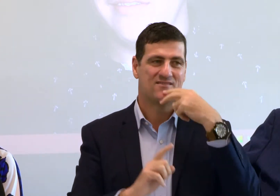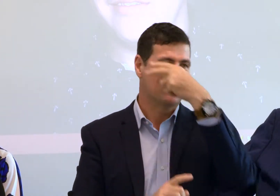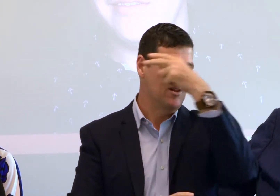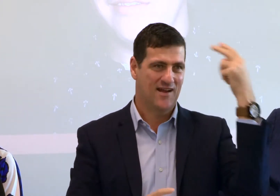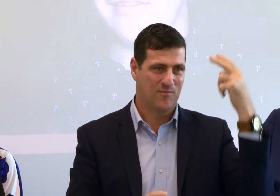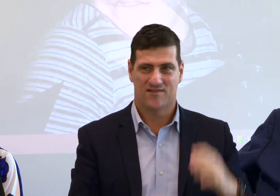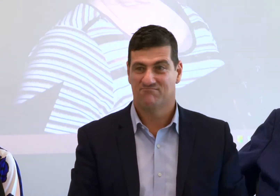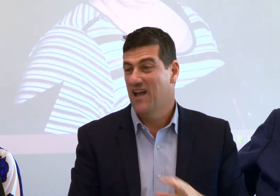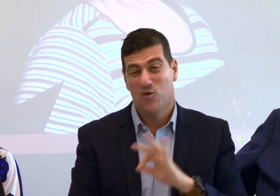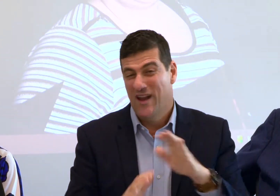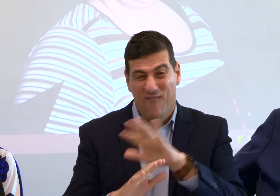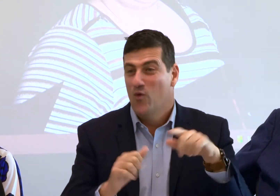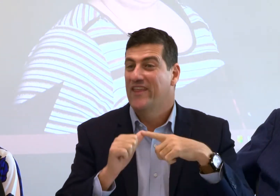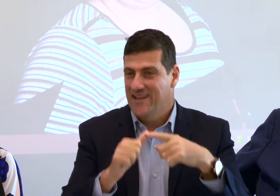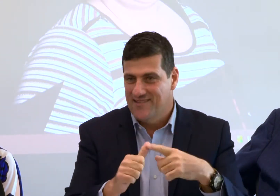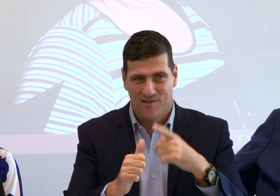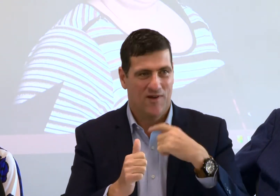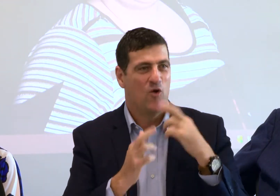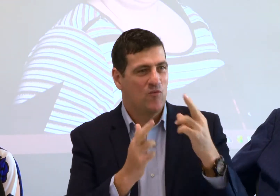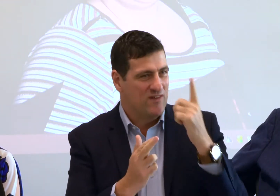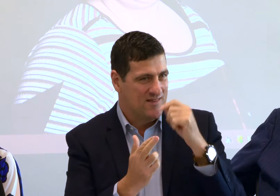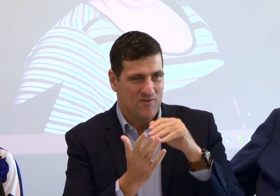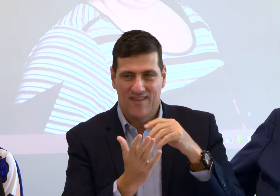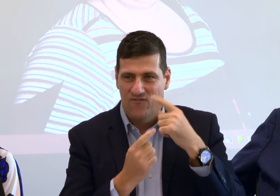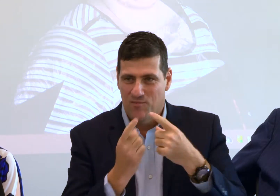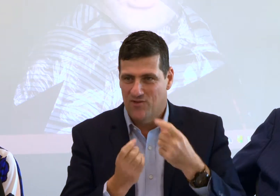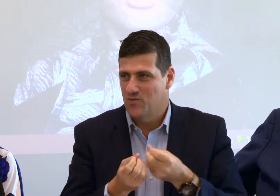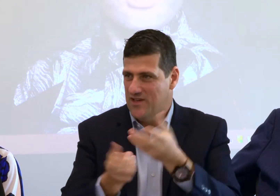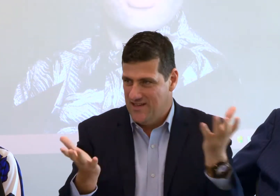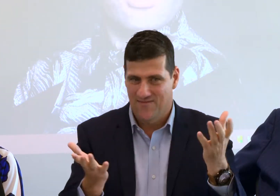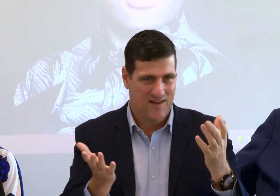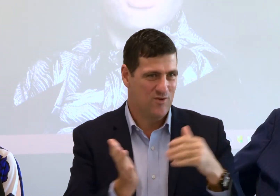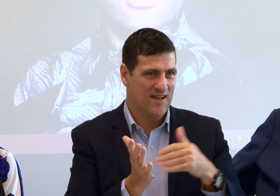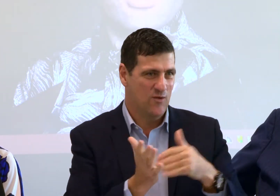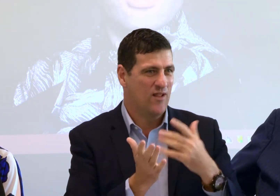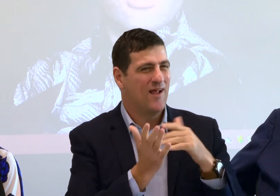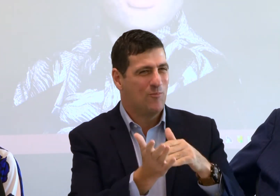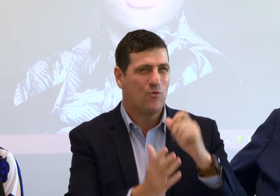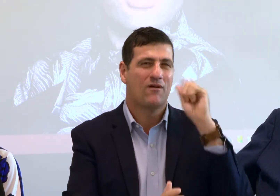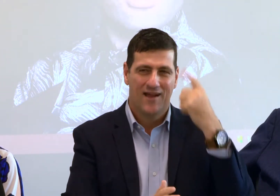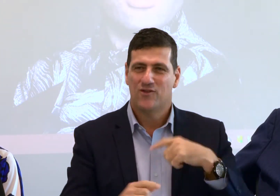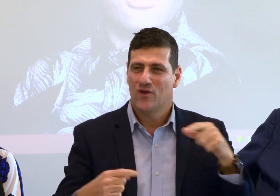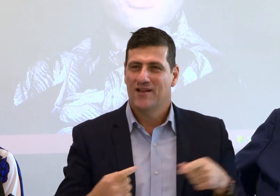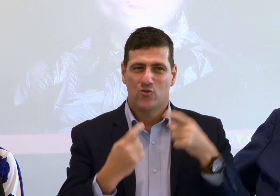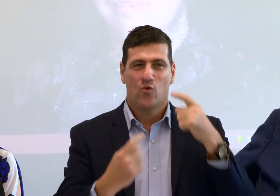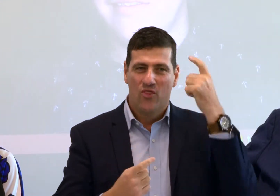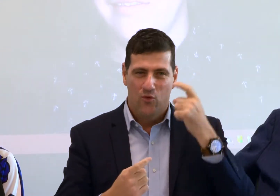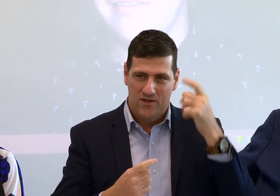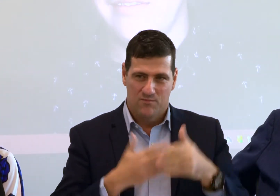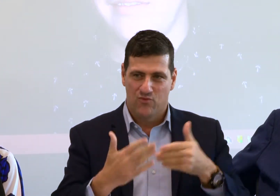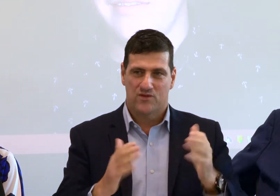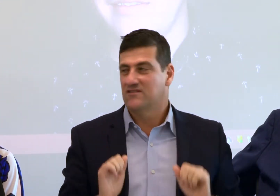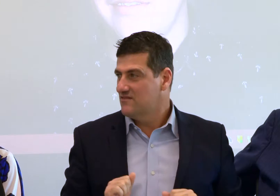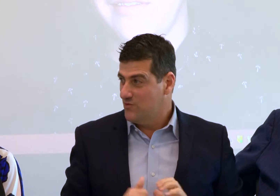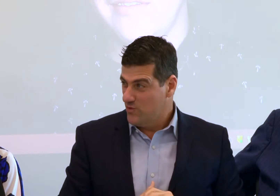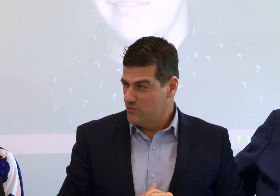you change the current stereotypes and stigmas out there? And I don't have all the answers, but hopefully some of the information you'll hear today will